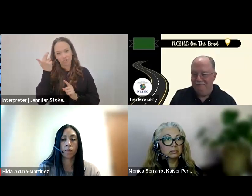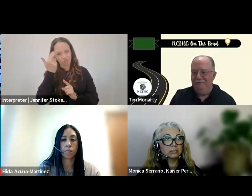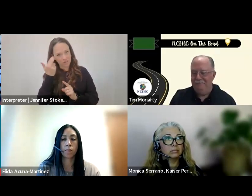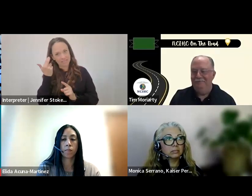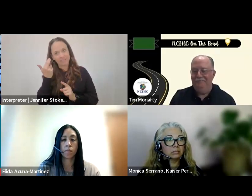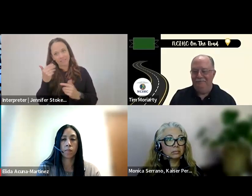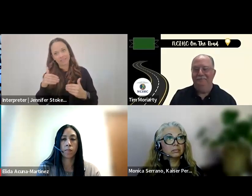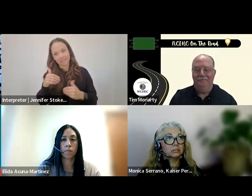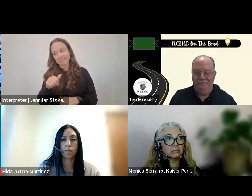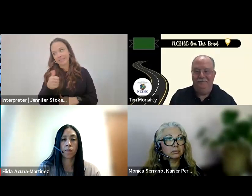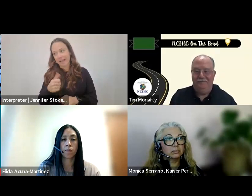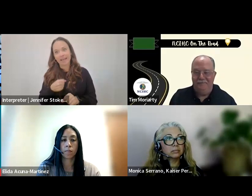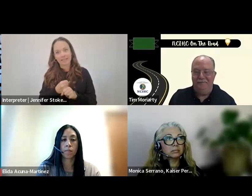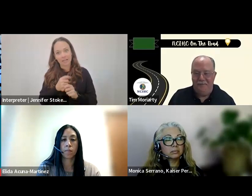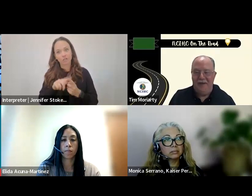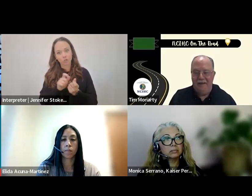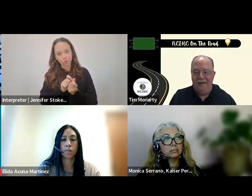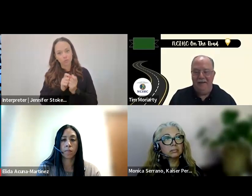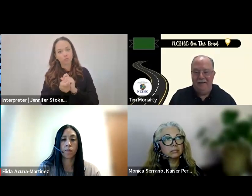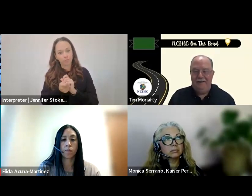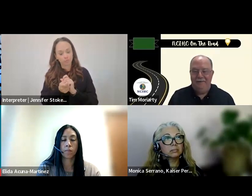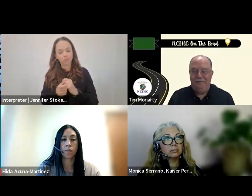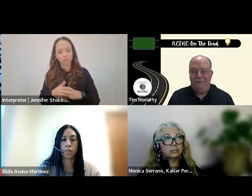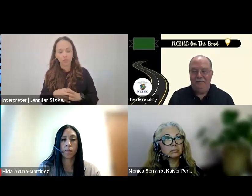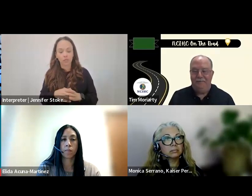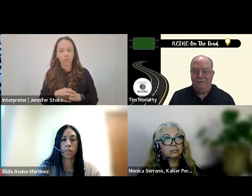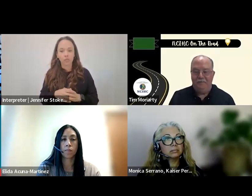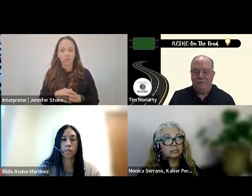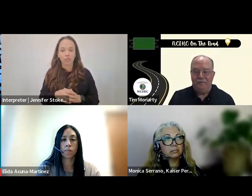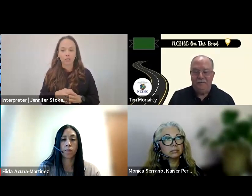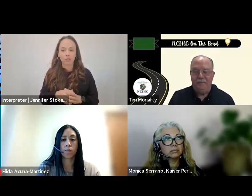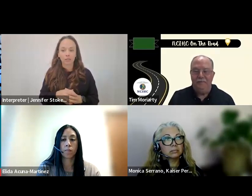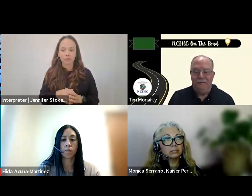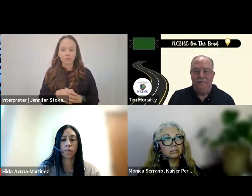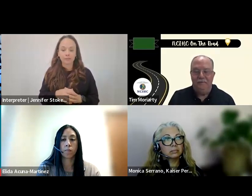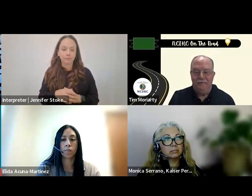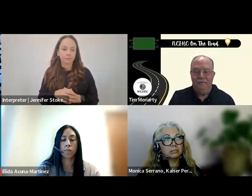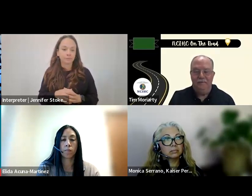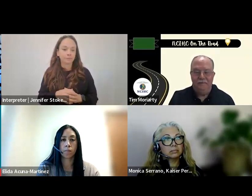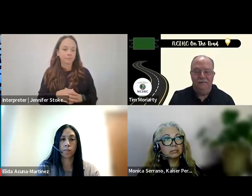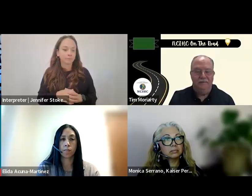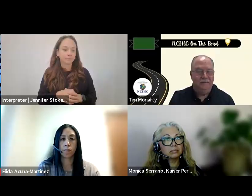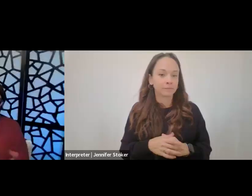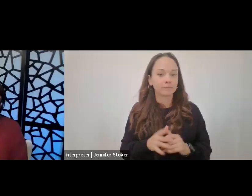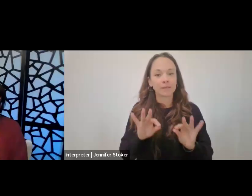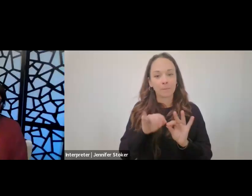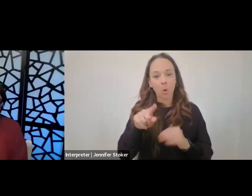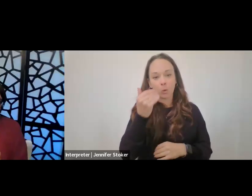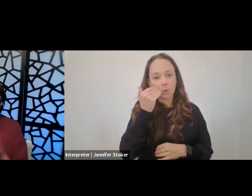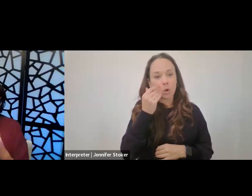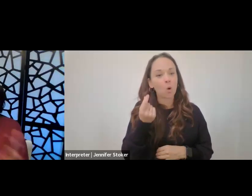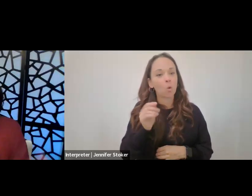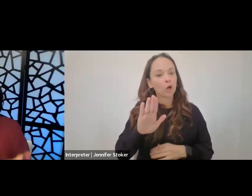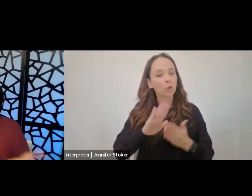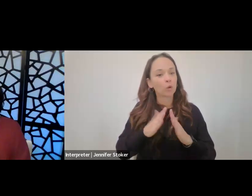10 years to do that update. But so you have to know what your community